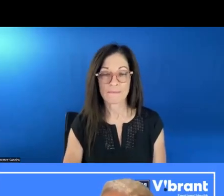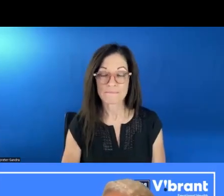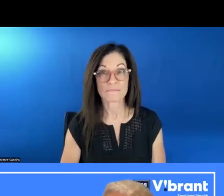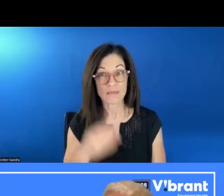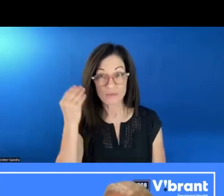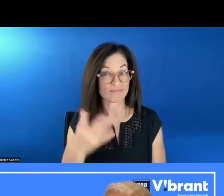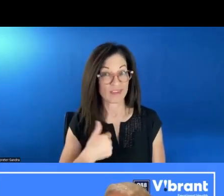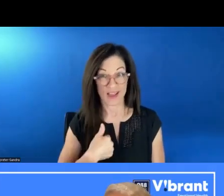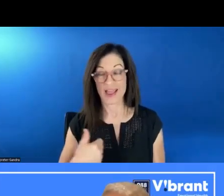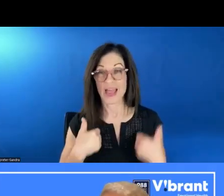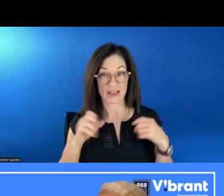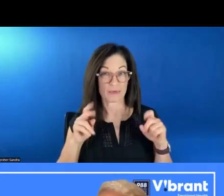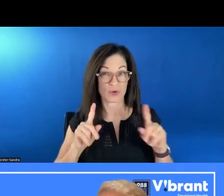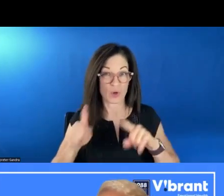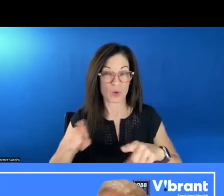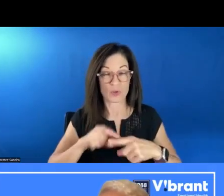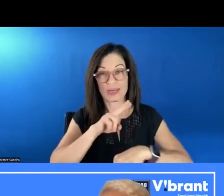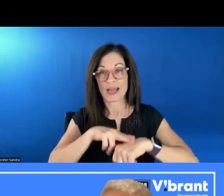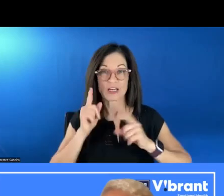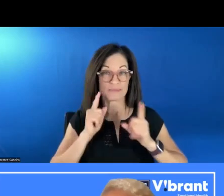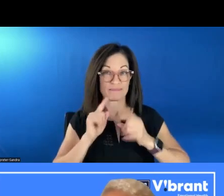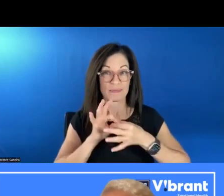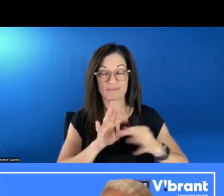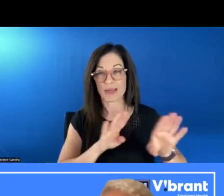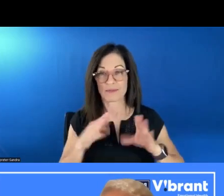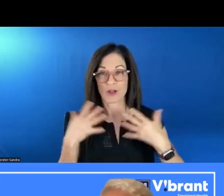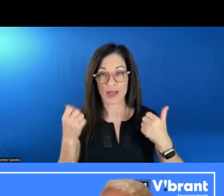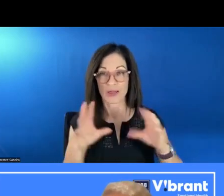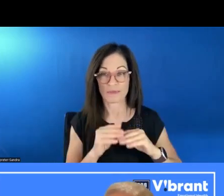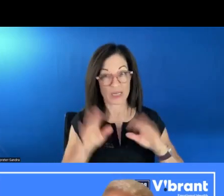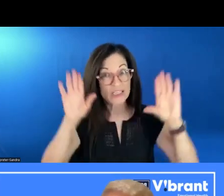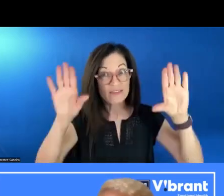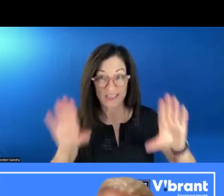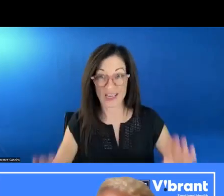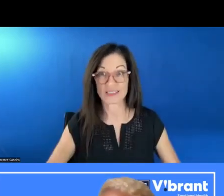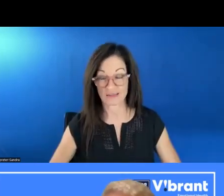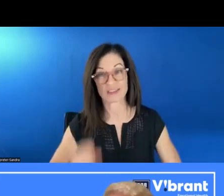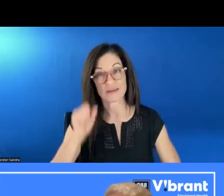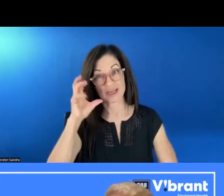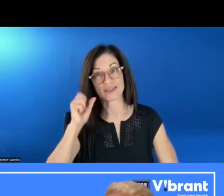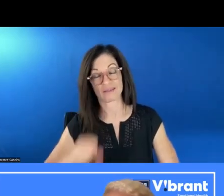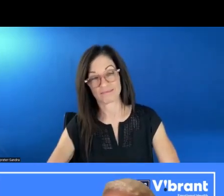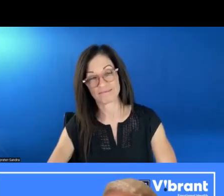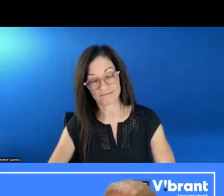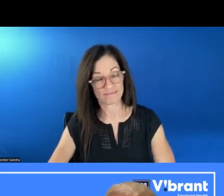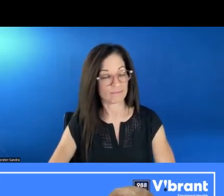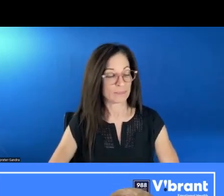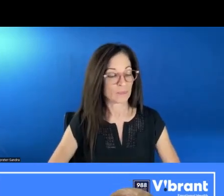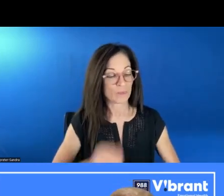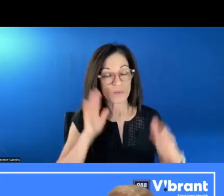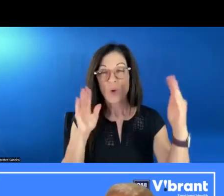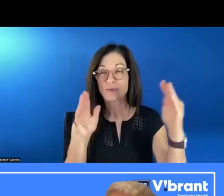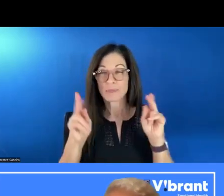to the National Dialogues on Behavioral Health Conference, and it is fantastic. It is amazing. So hopefully folks will be able to